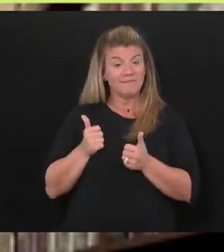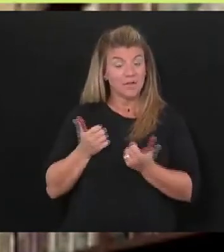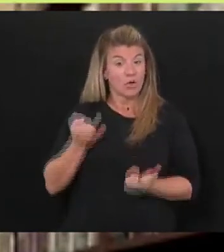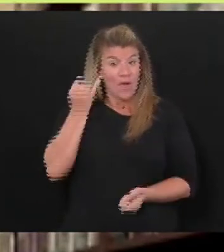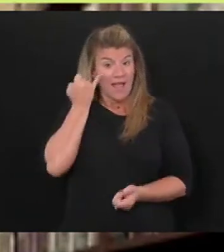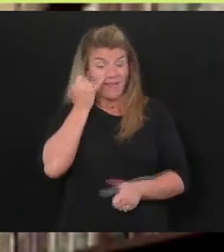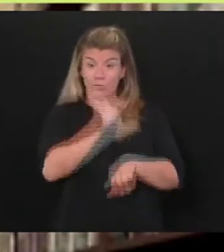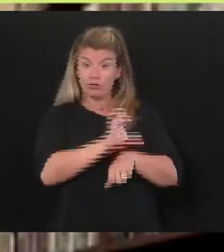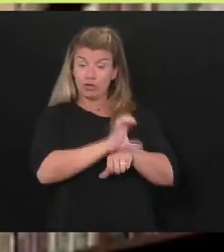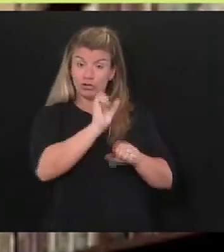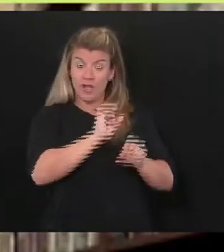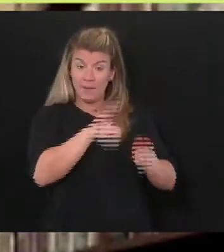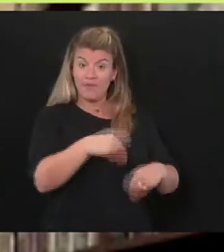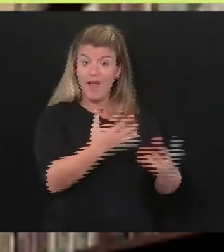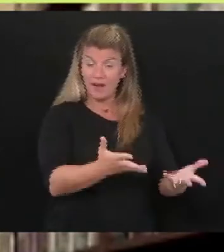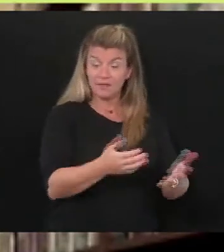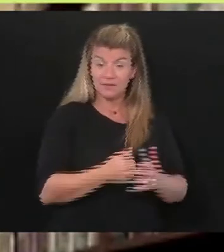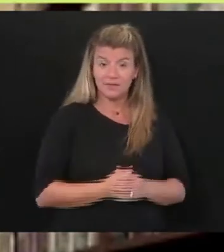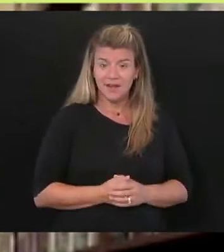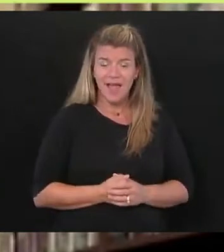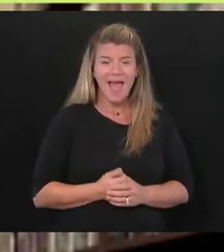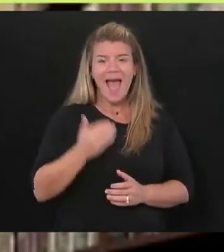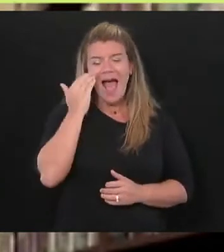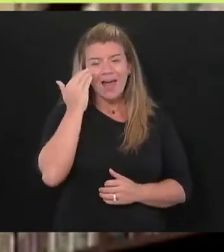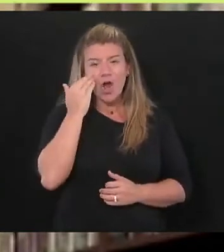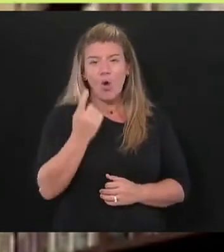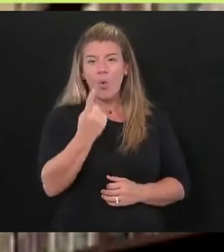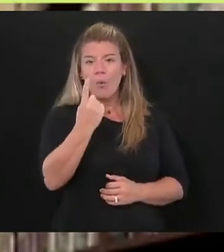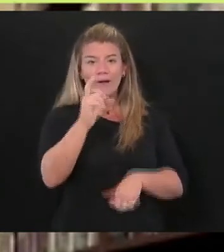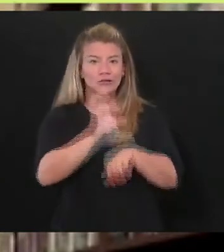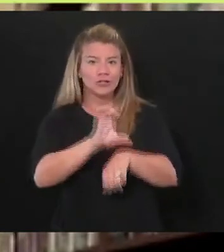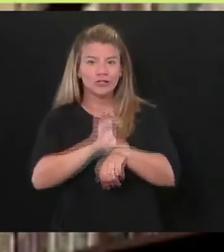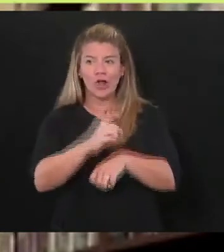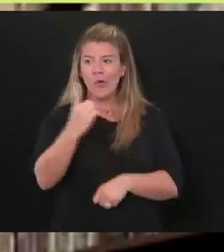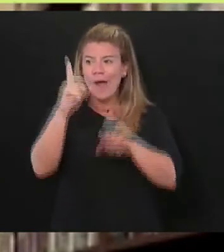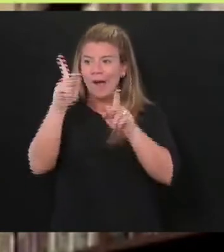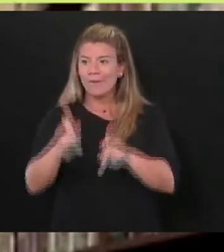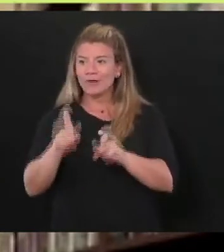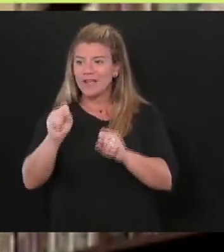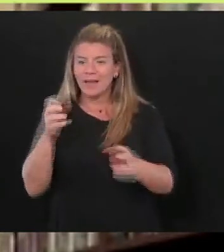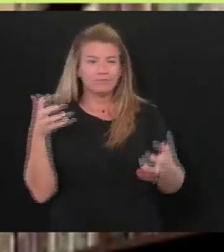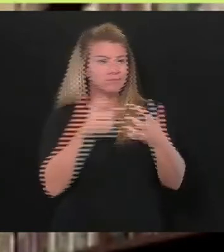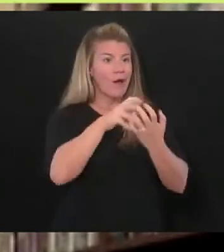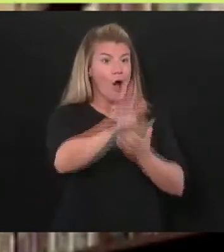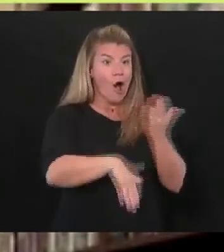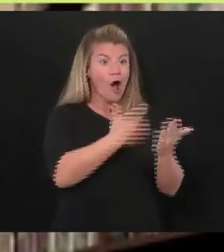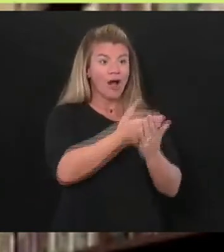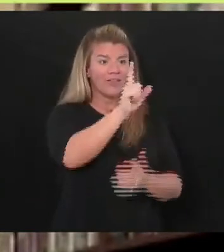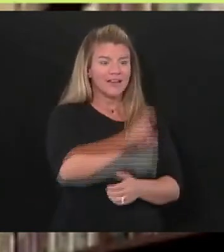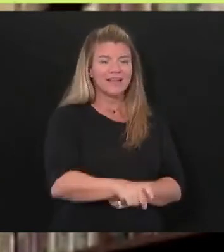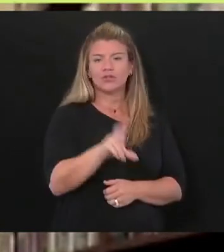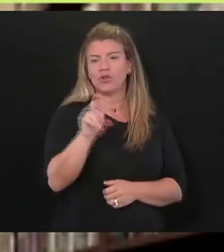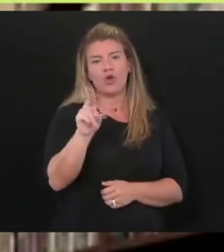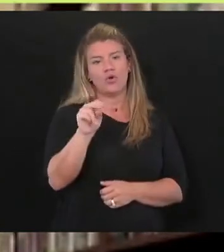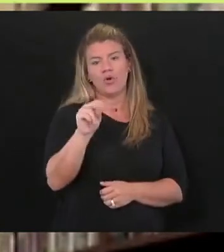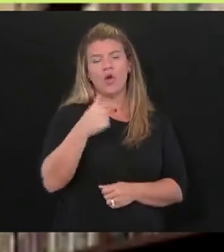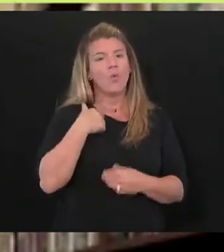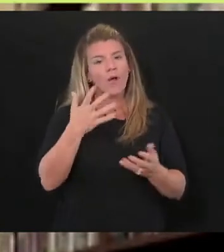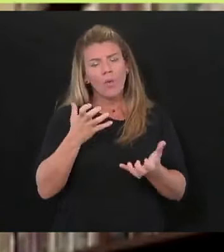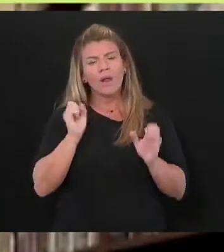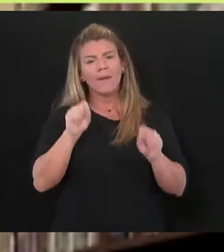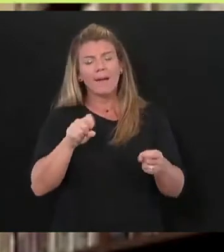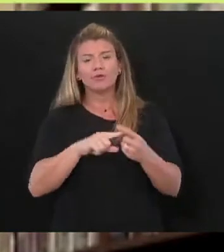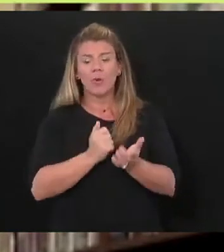it? Now, no one church can meet all the needs. We all have limited resources, and we wish that we could meet every need.